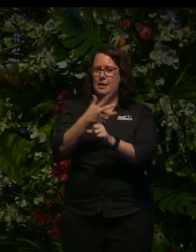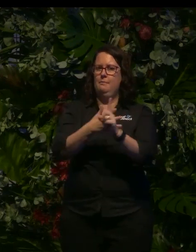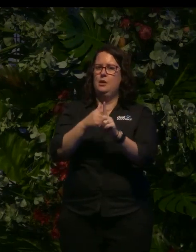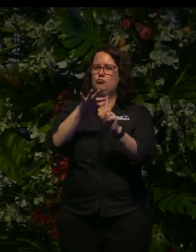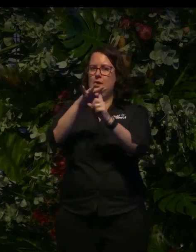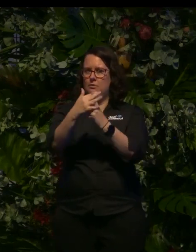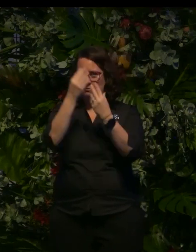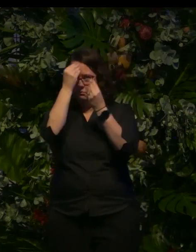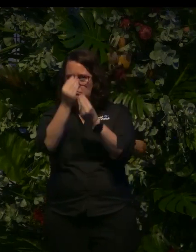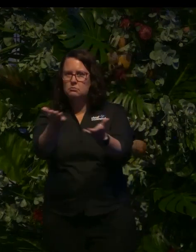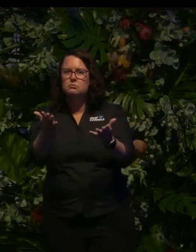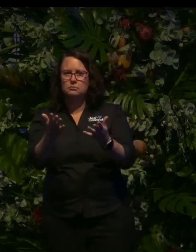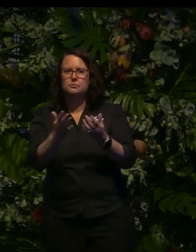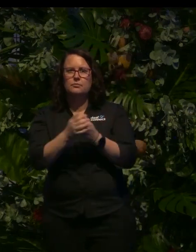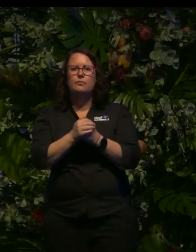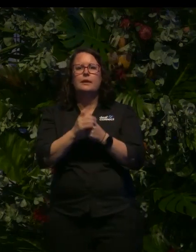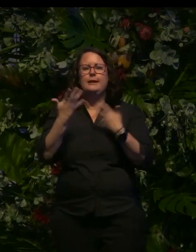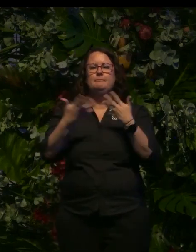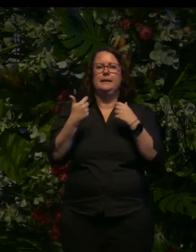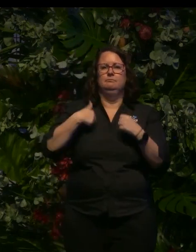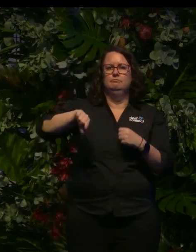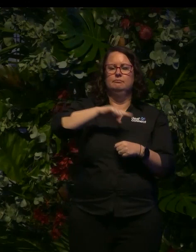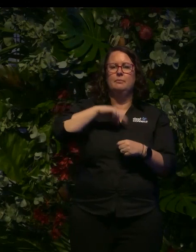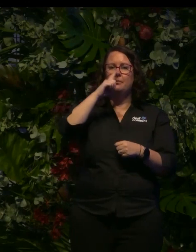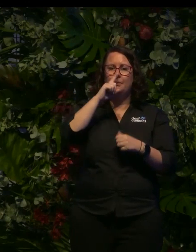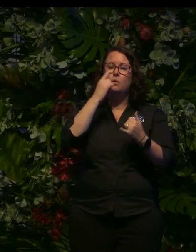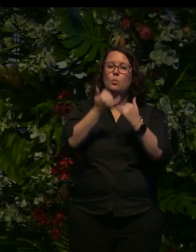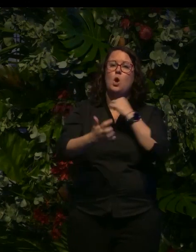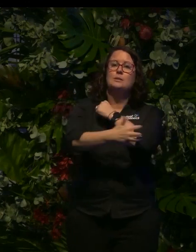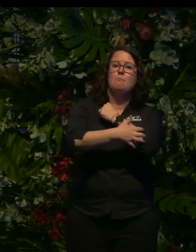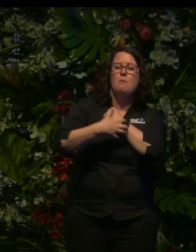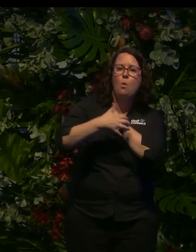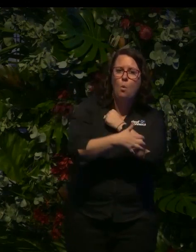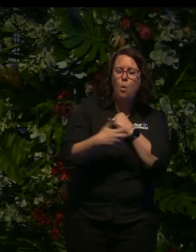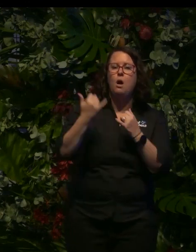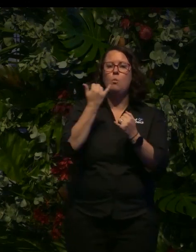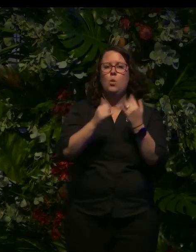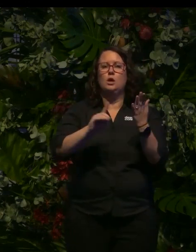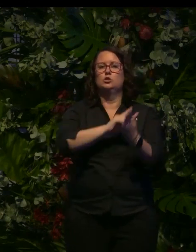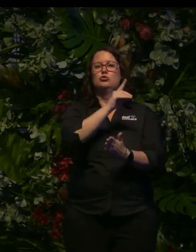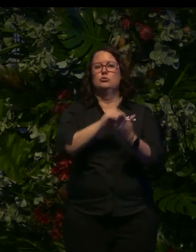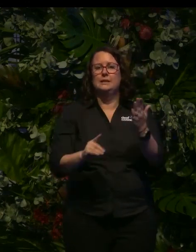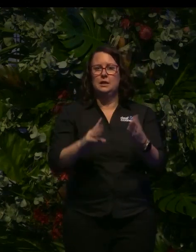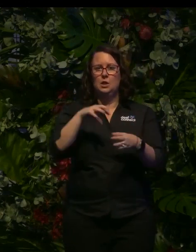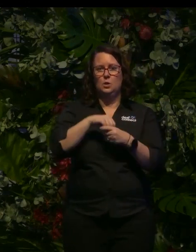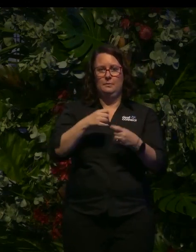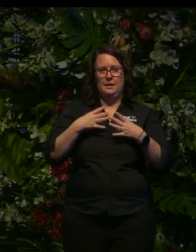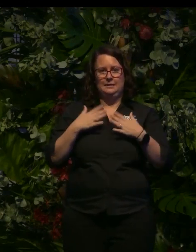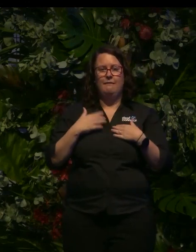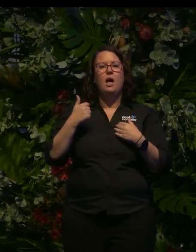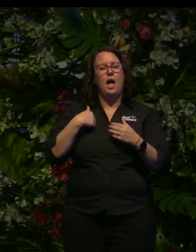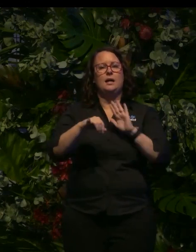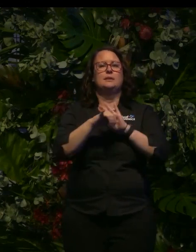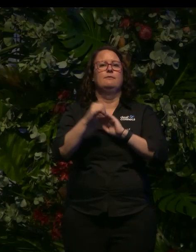All of that contributed to poverty and a lot of discrimination that we have faced, included myself, who are defined as a